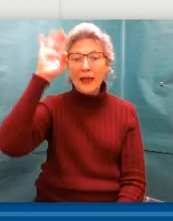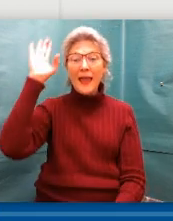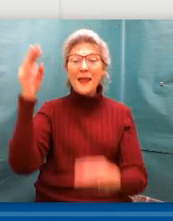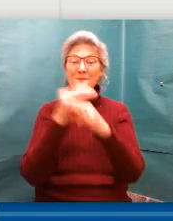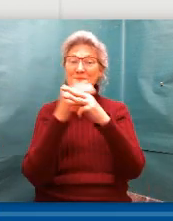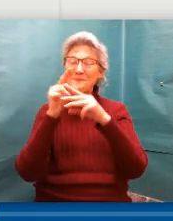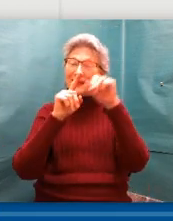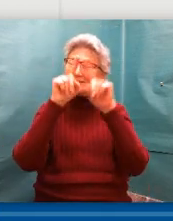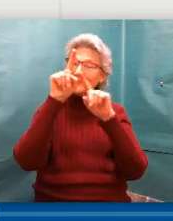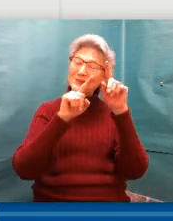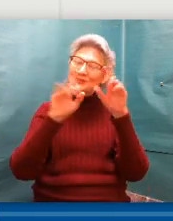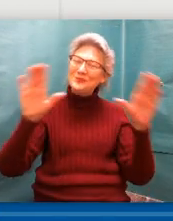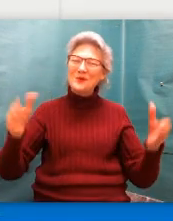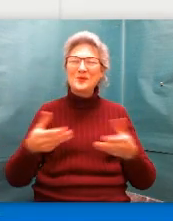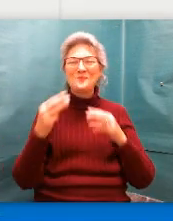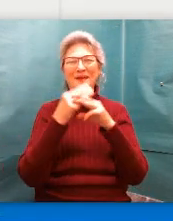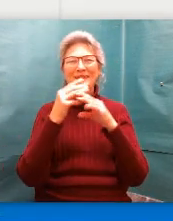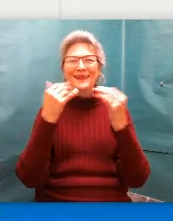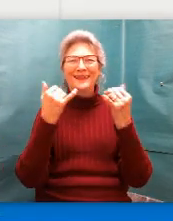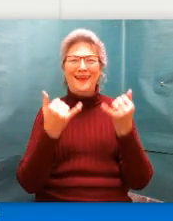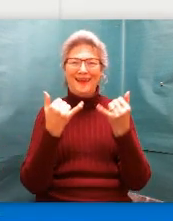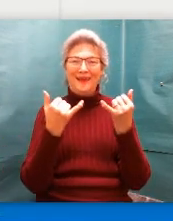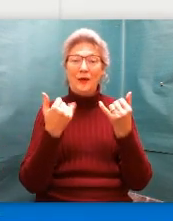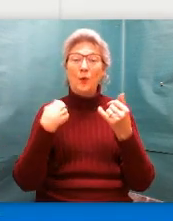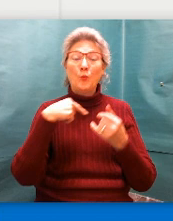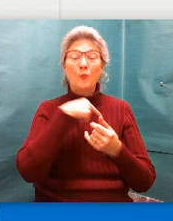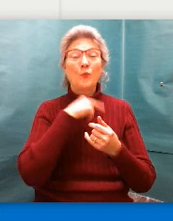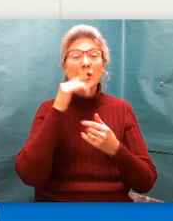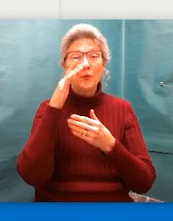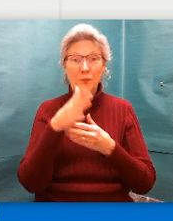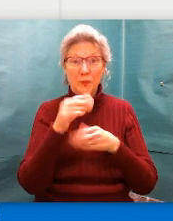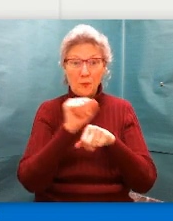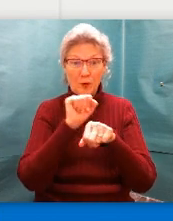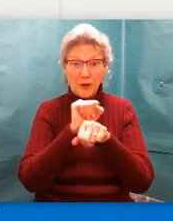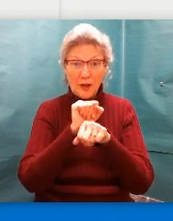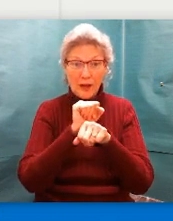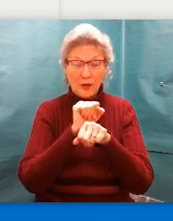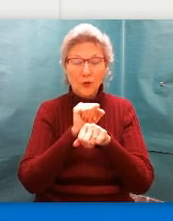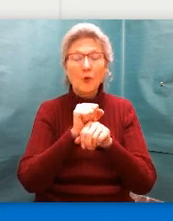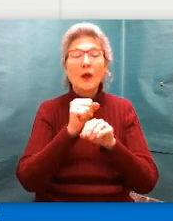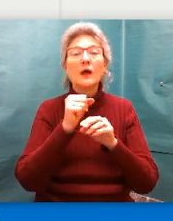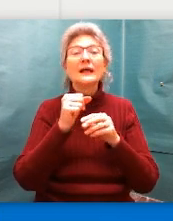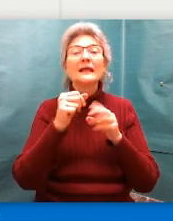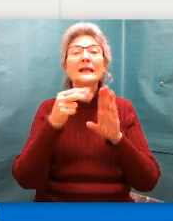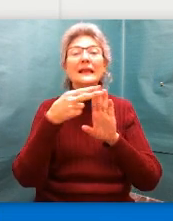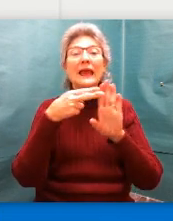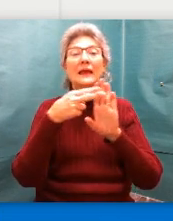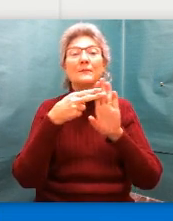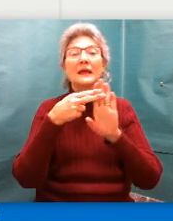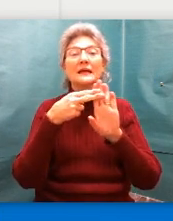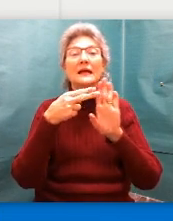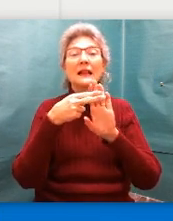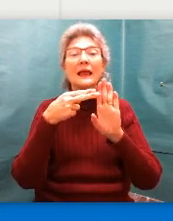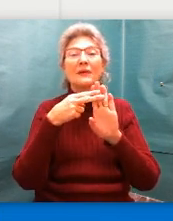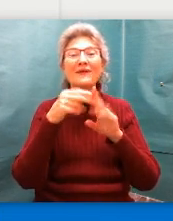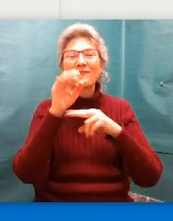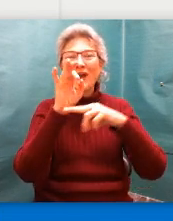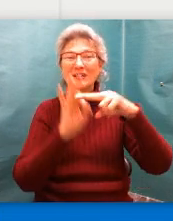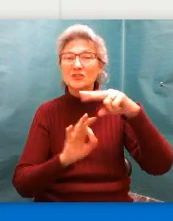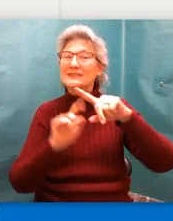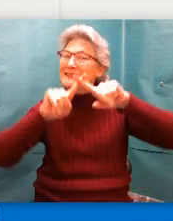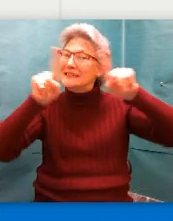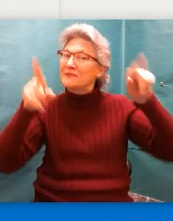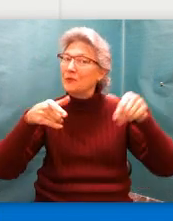Hey Math Stars, welcome to Math today. We are going to be working on renaming fractions. Let's get started by reviewing how to count